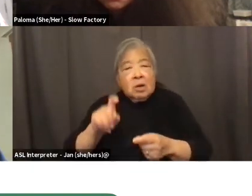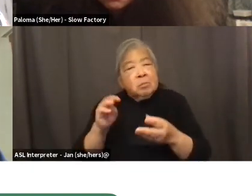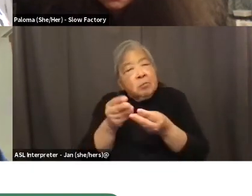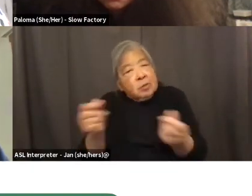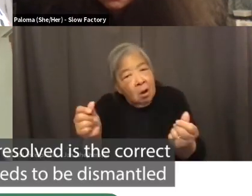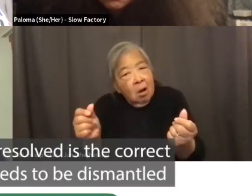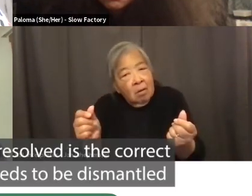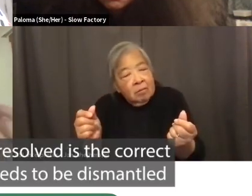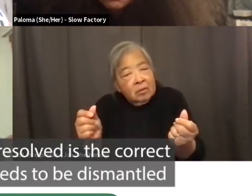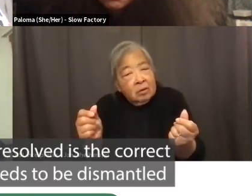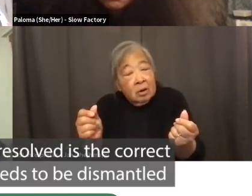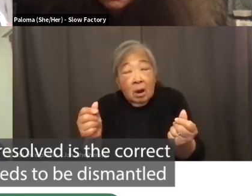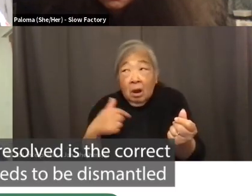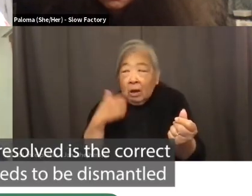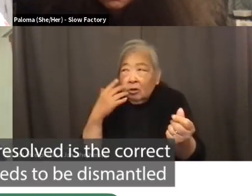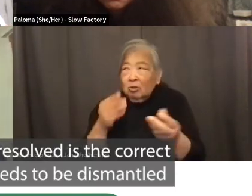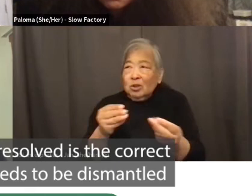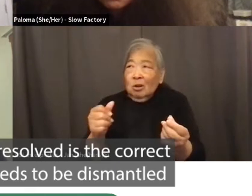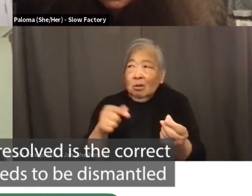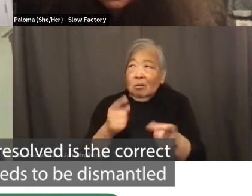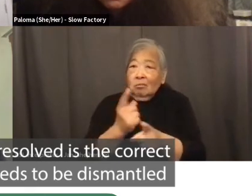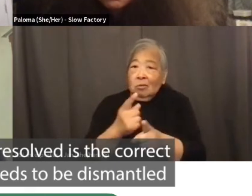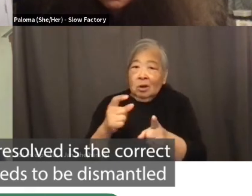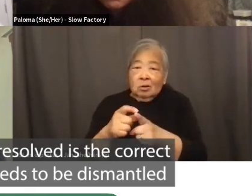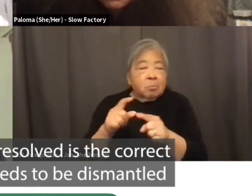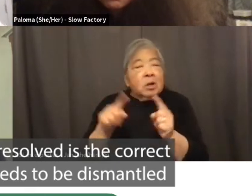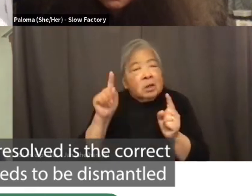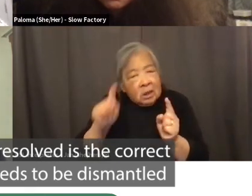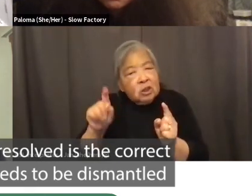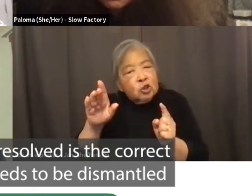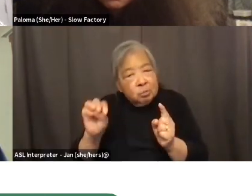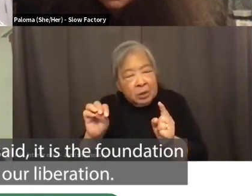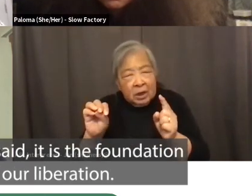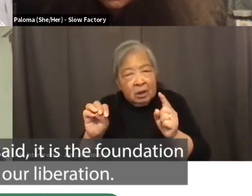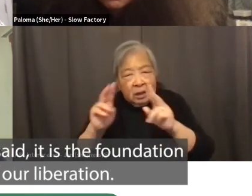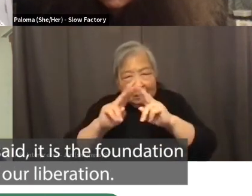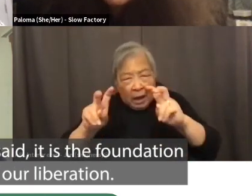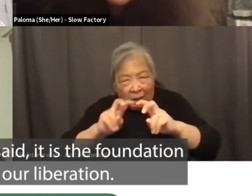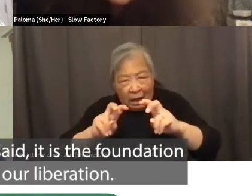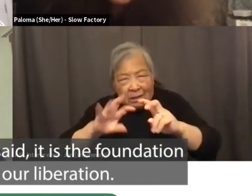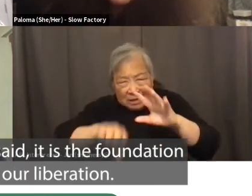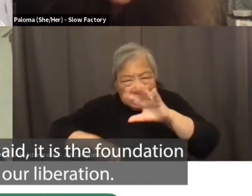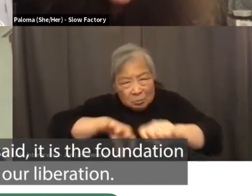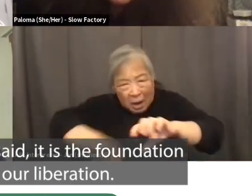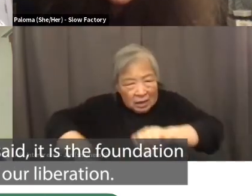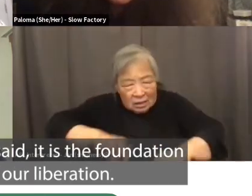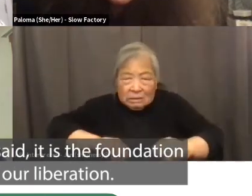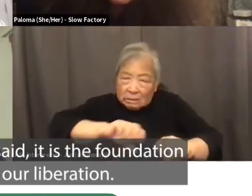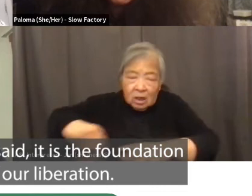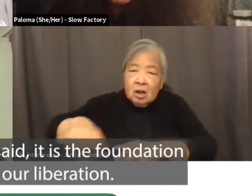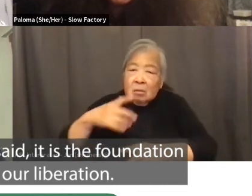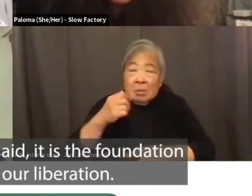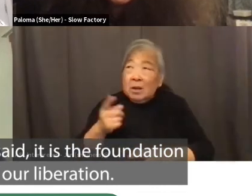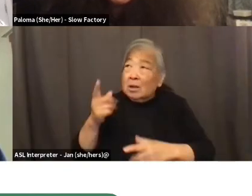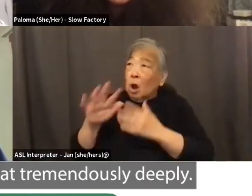in I don't know if resolved is the correct term, but it needs to be dismantled, because, as you said, it is the foundation of all of